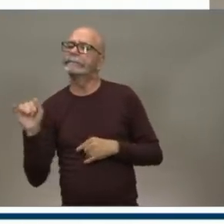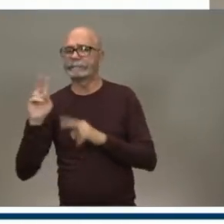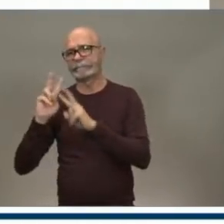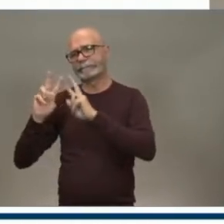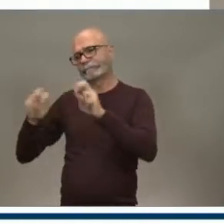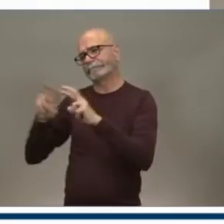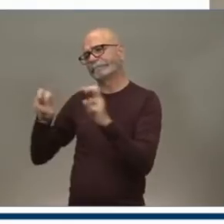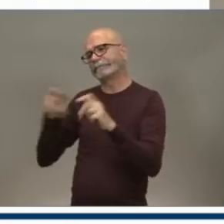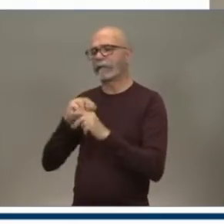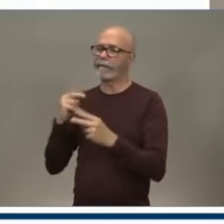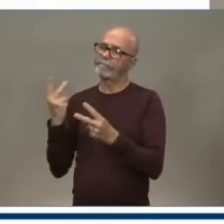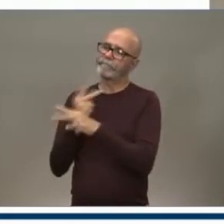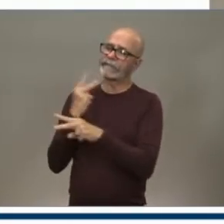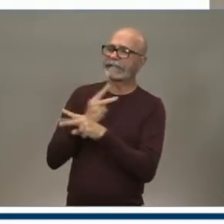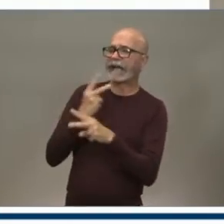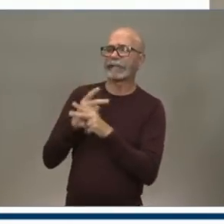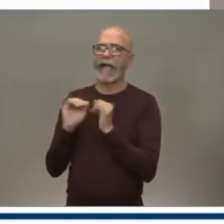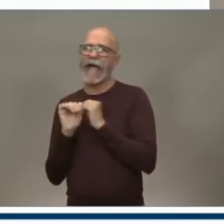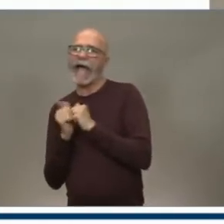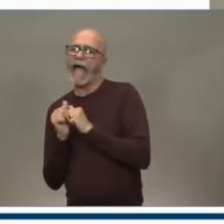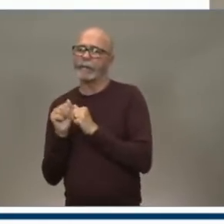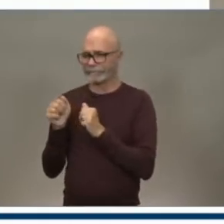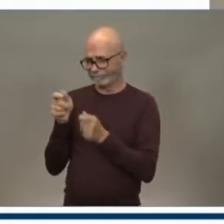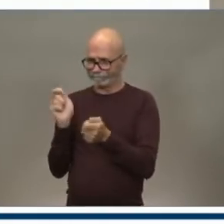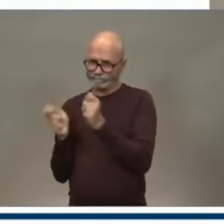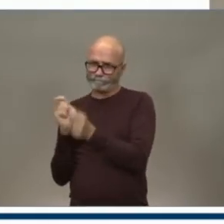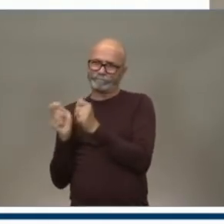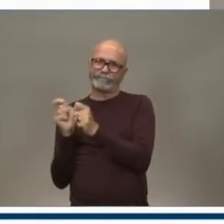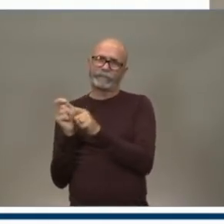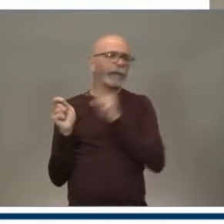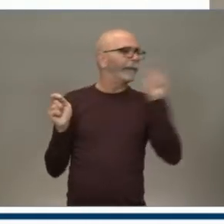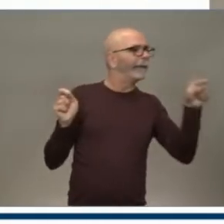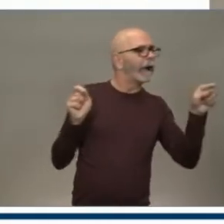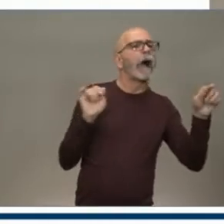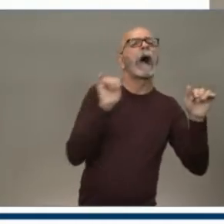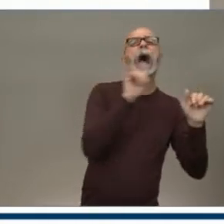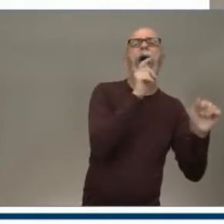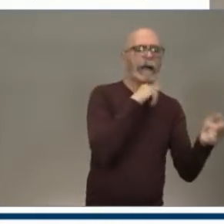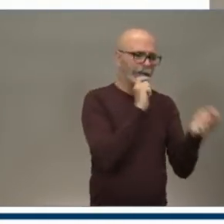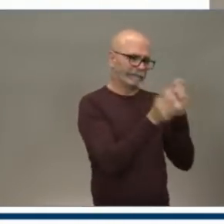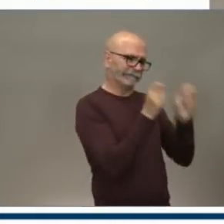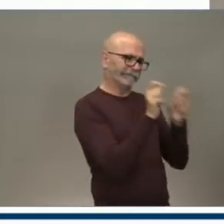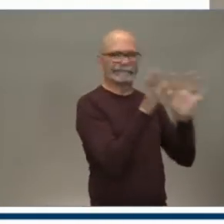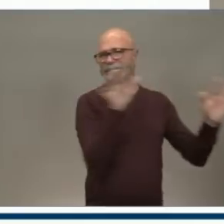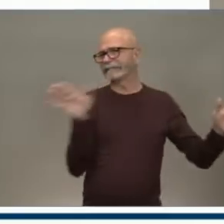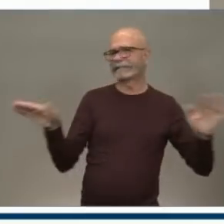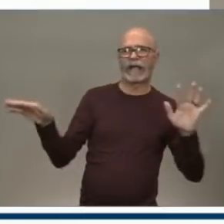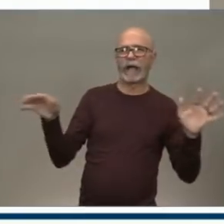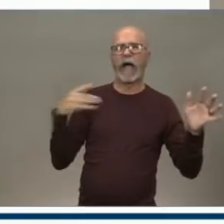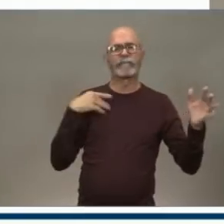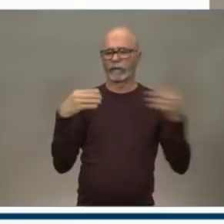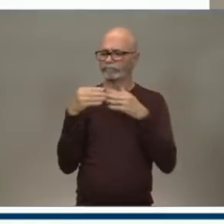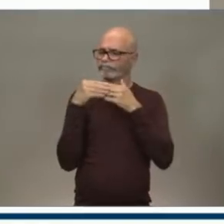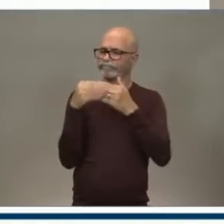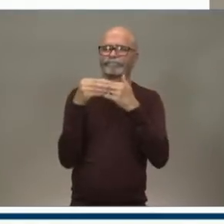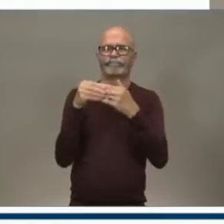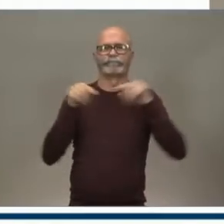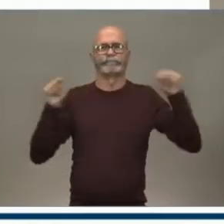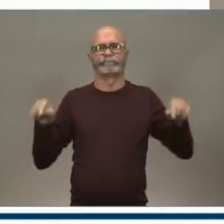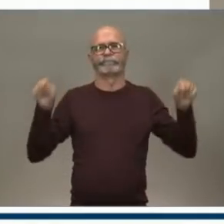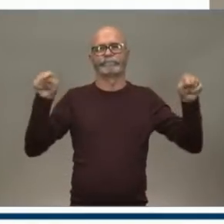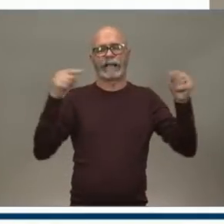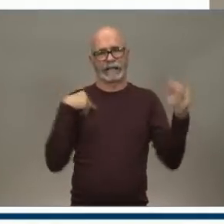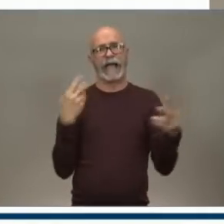actions that we need to take. But we do have a protocol that we work very closely with education that guides us,